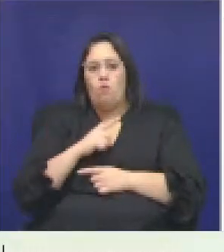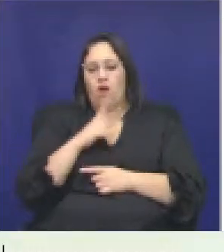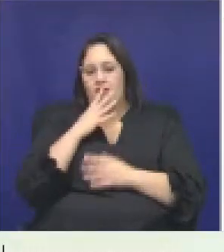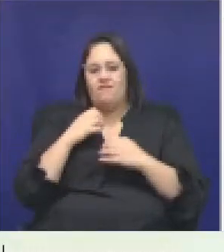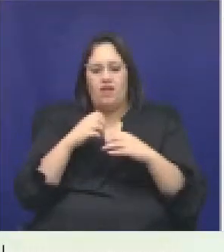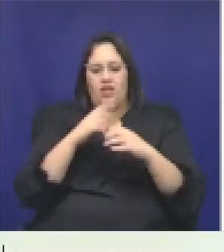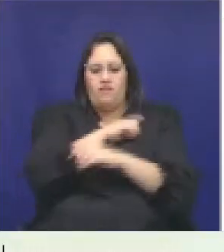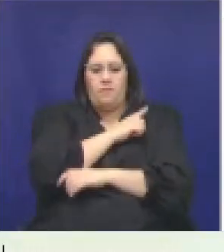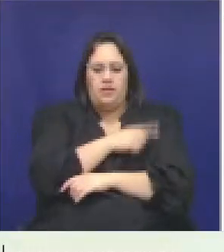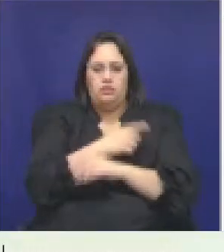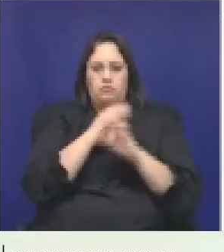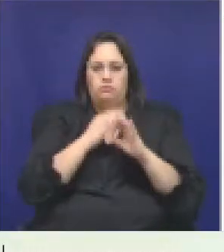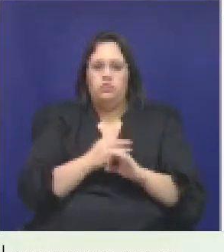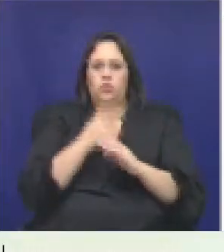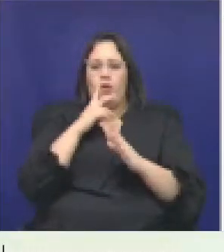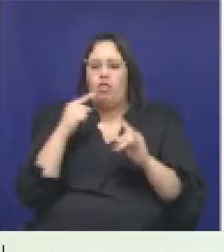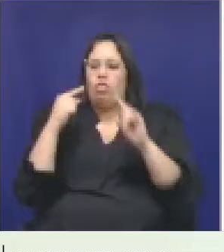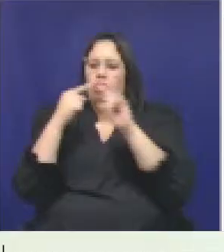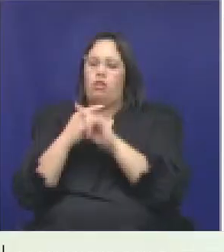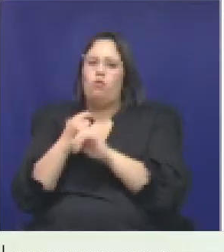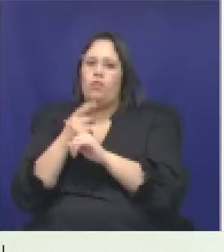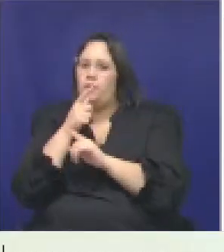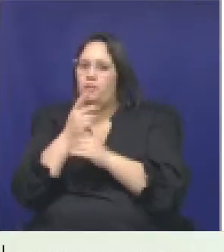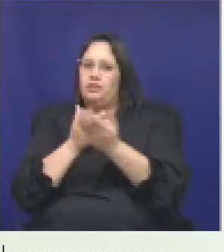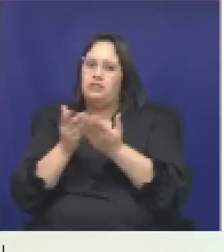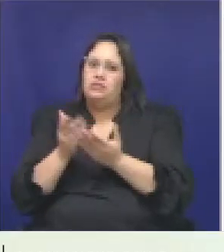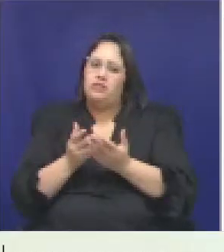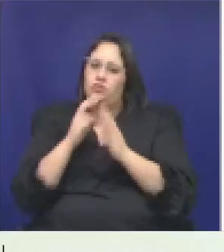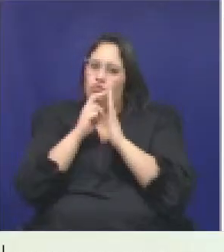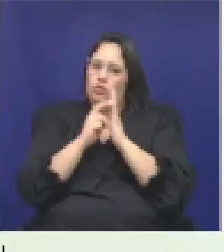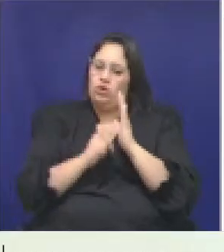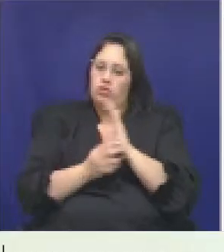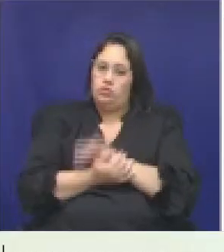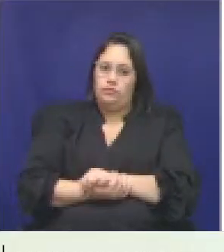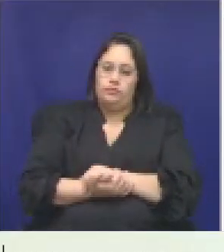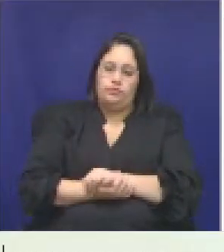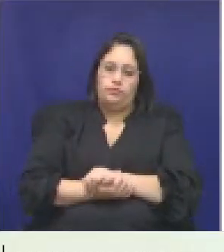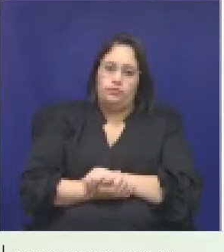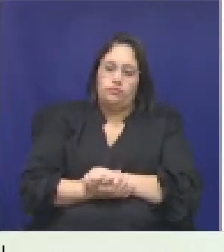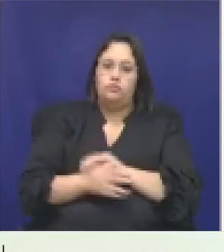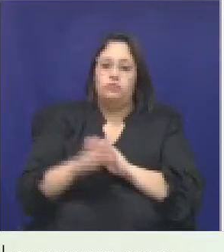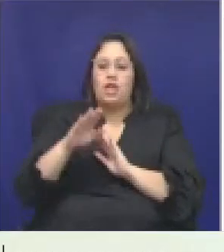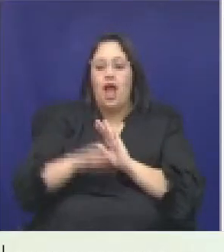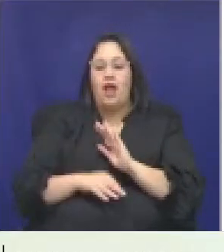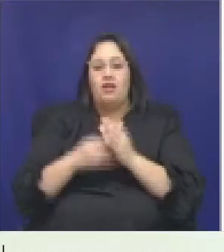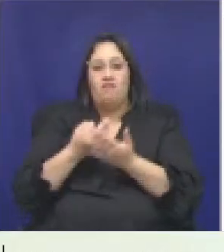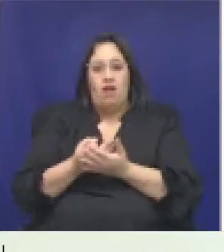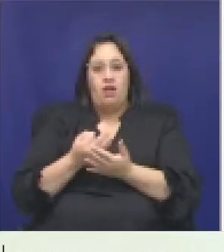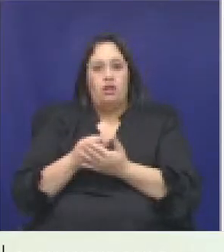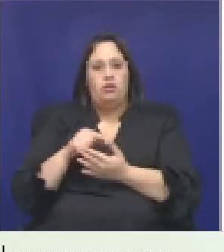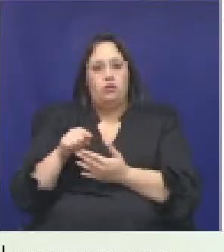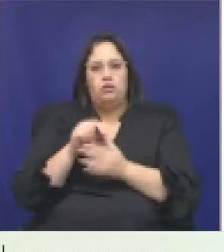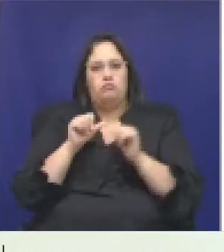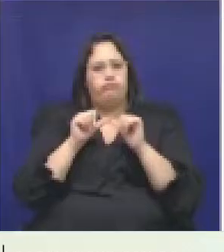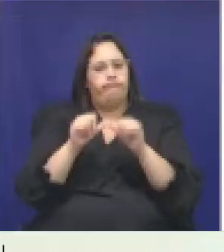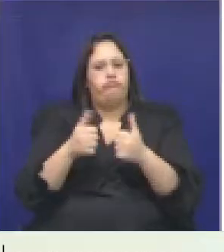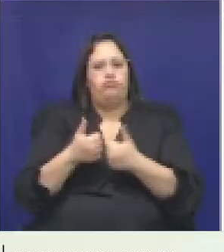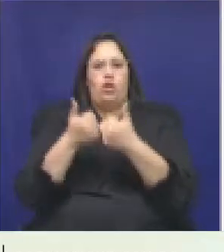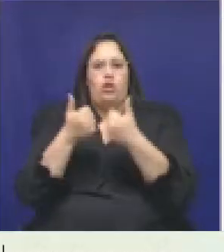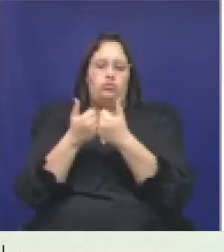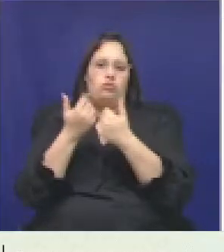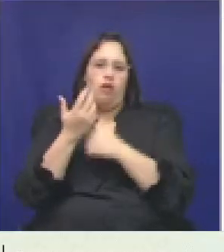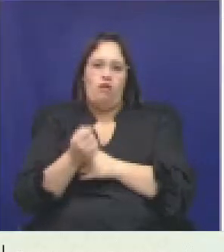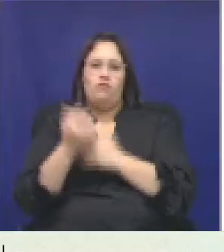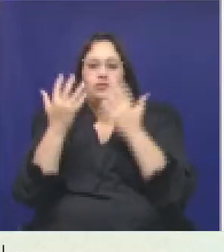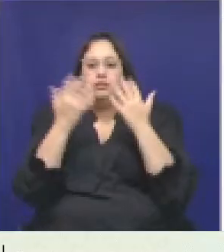capacity in contravention of the public service regulations. Underfunding remains a challenge, as